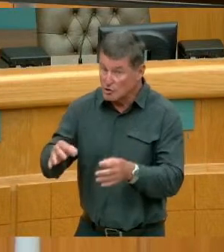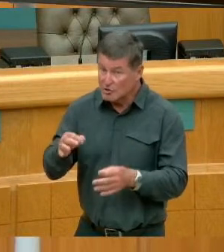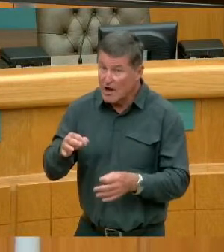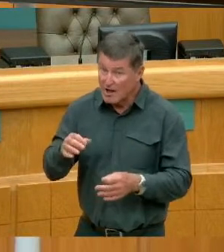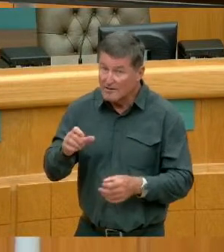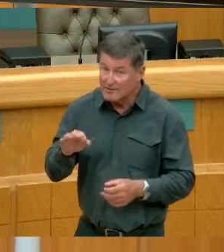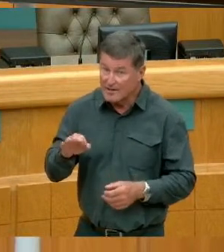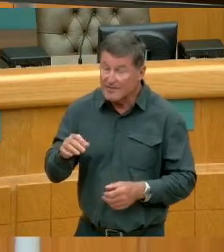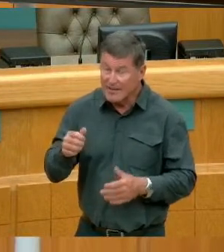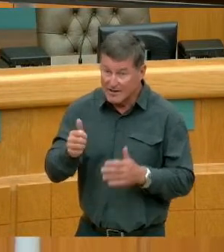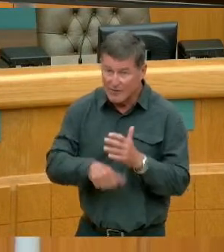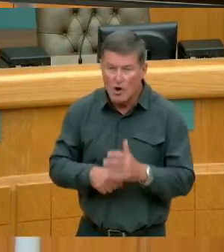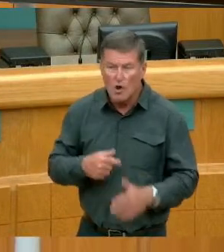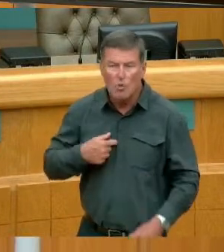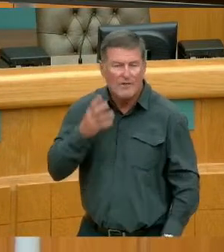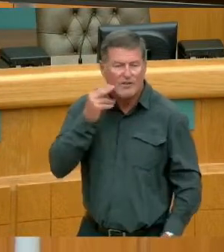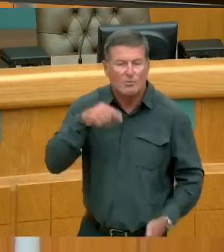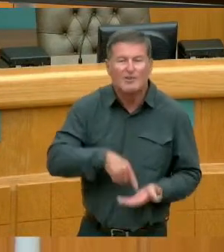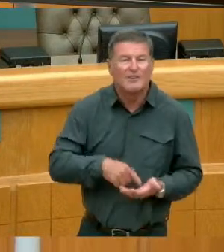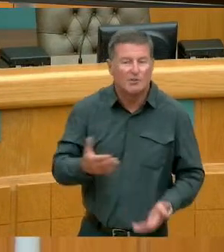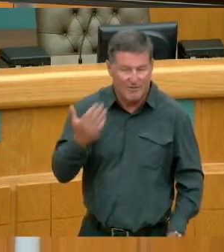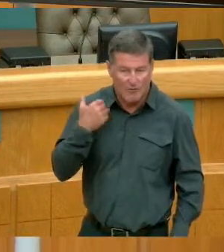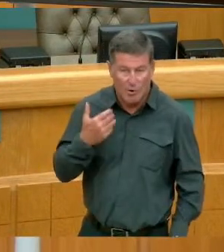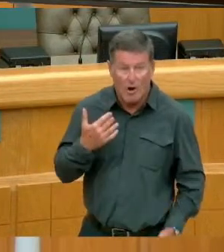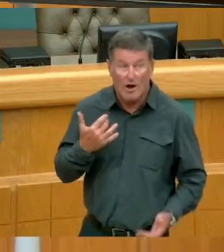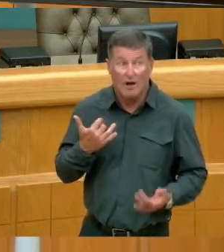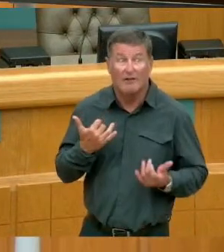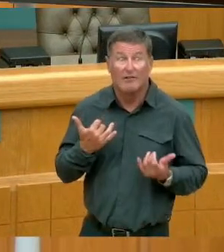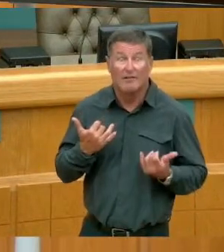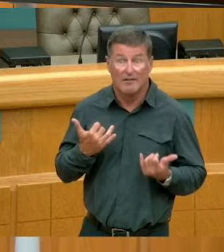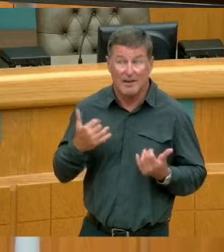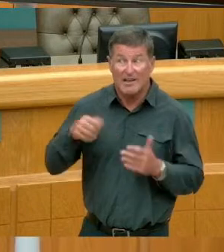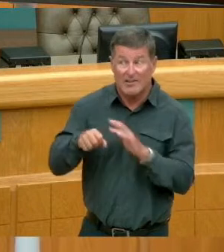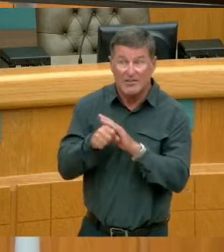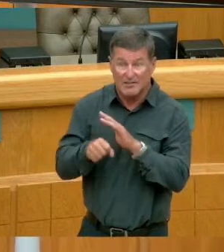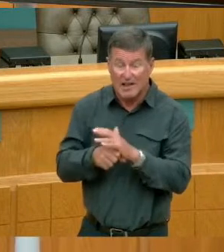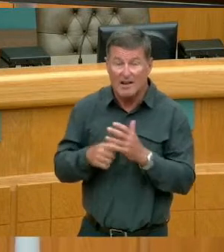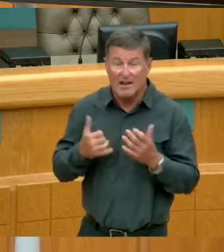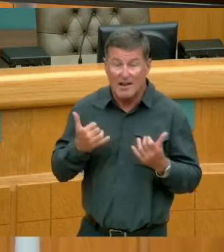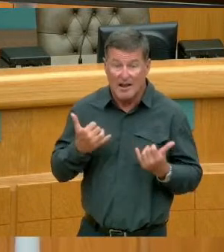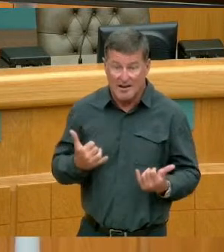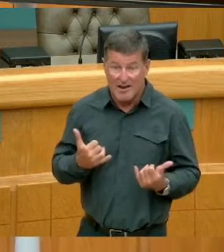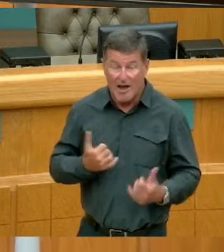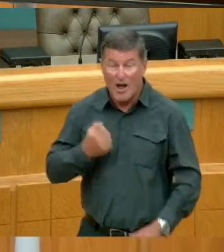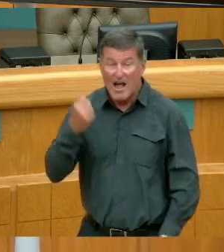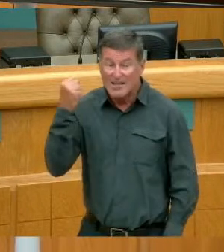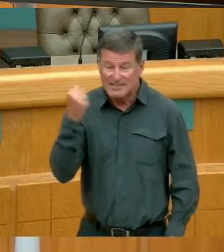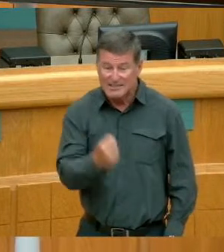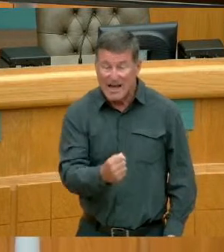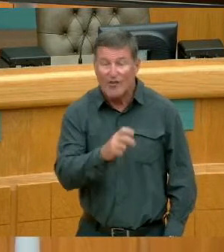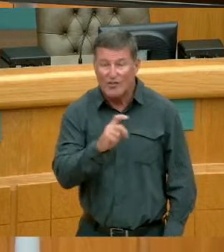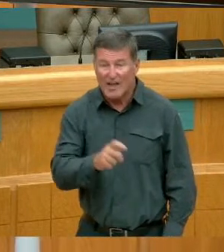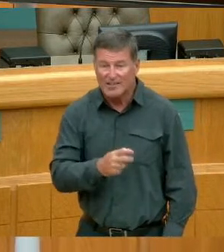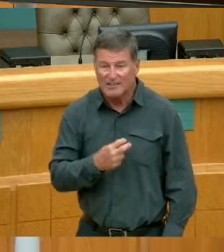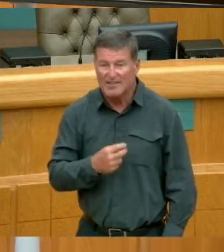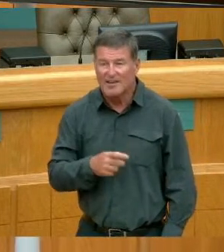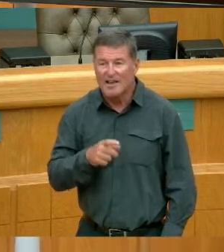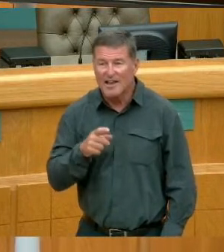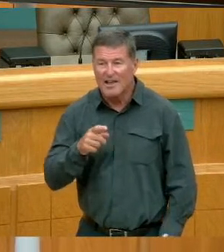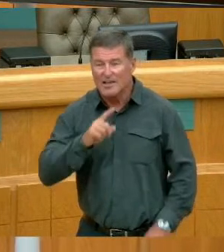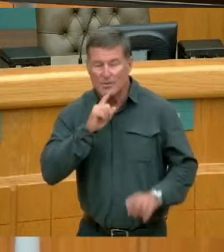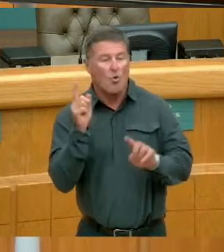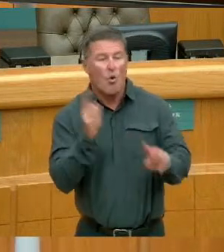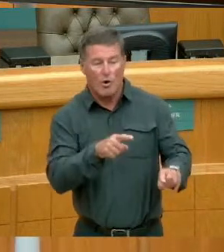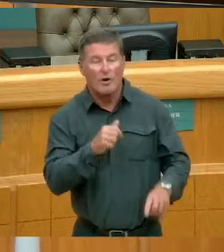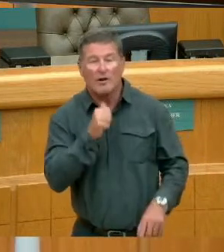once before as a state, and now we're here really isolated as a South Texas community. And the reason